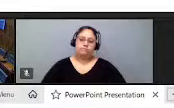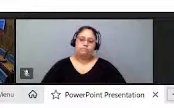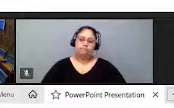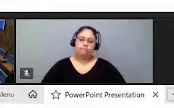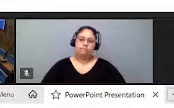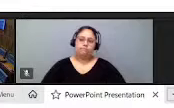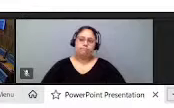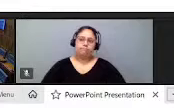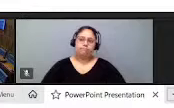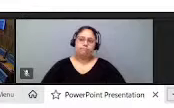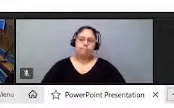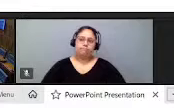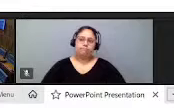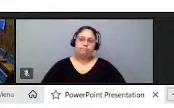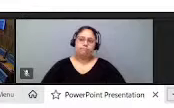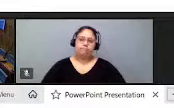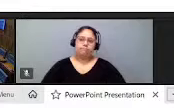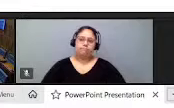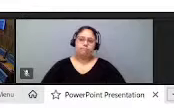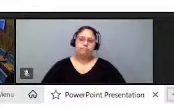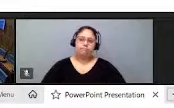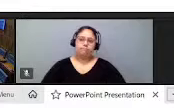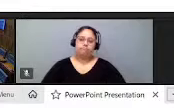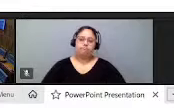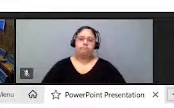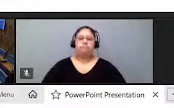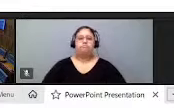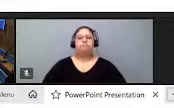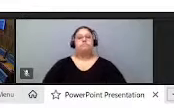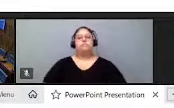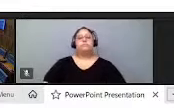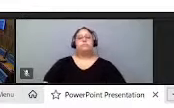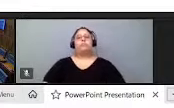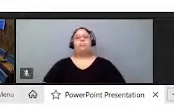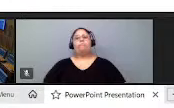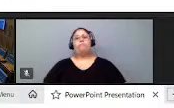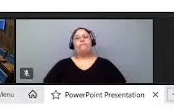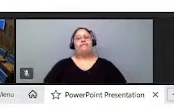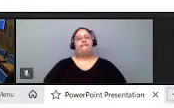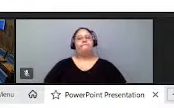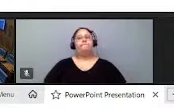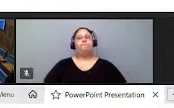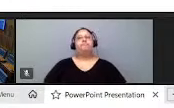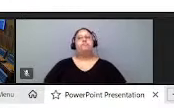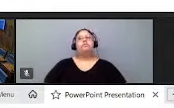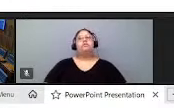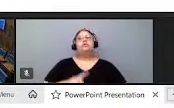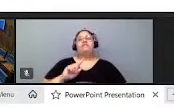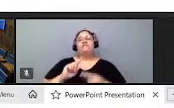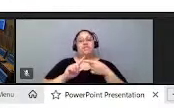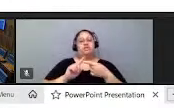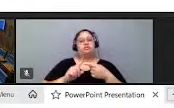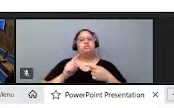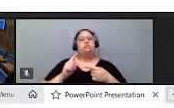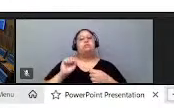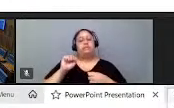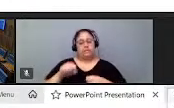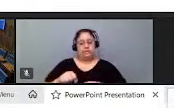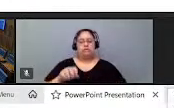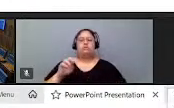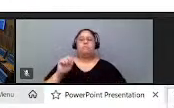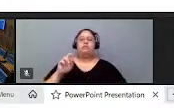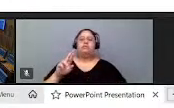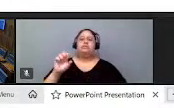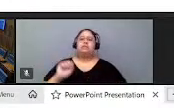tackle chair the first question is very easy yes it was Mr Andel sanku we were highly honored that he came to